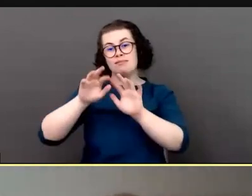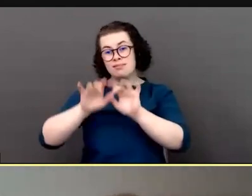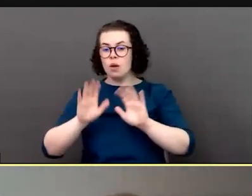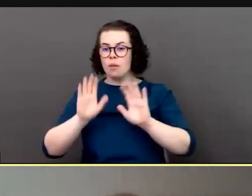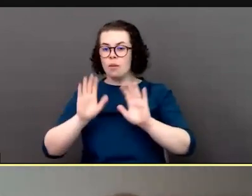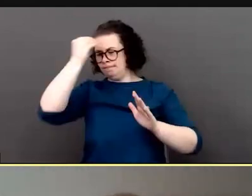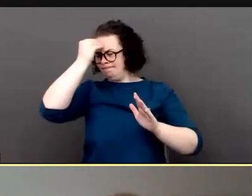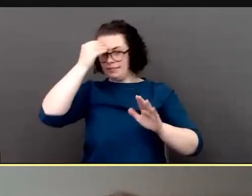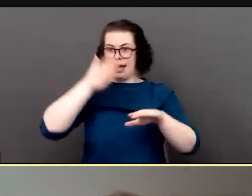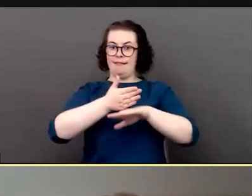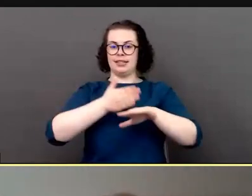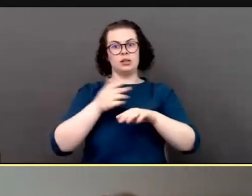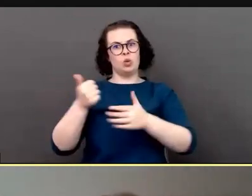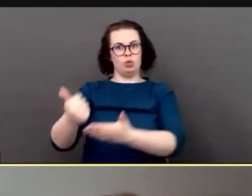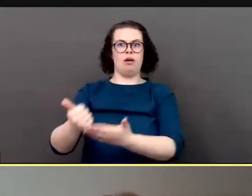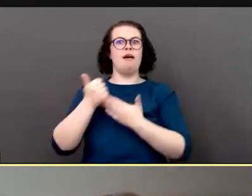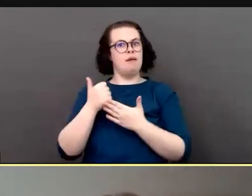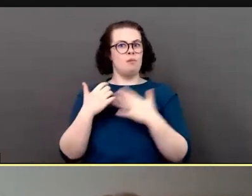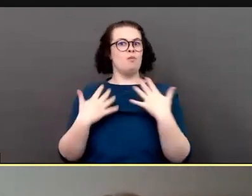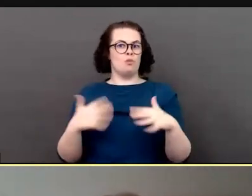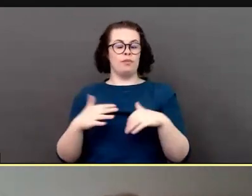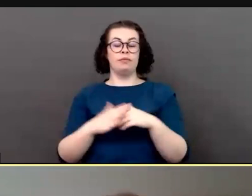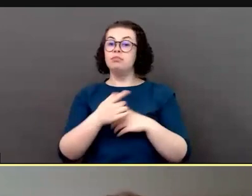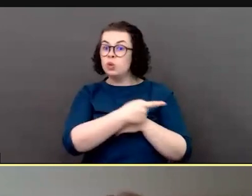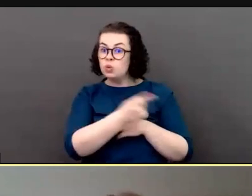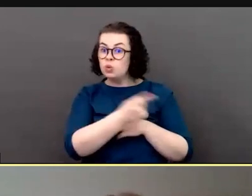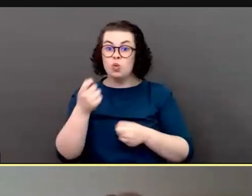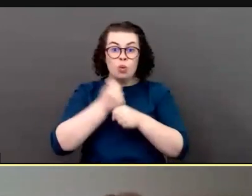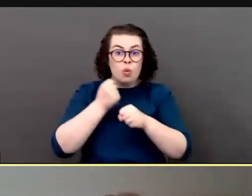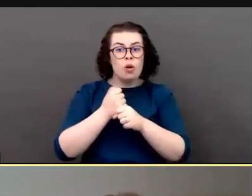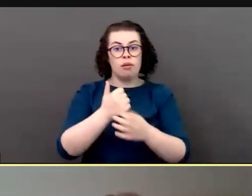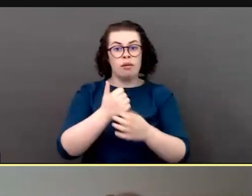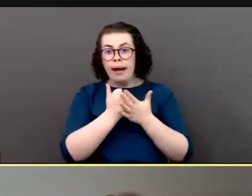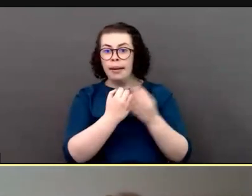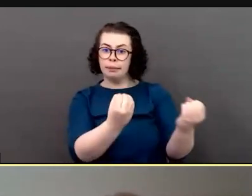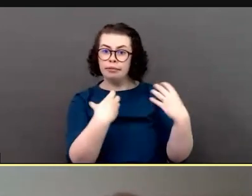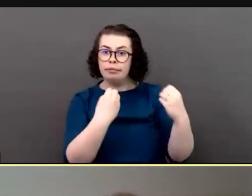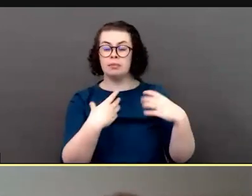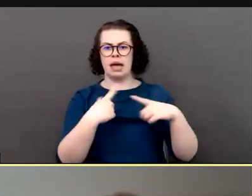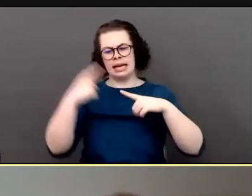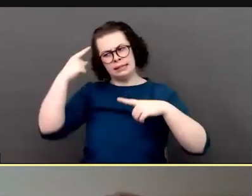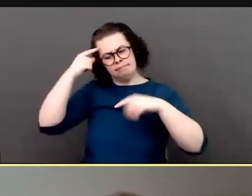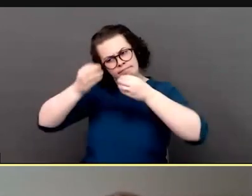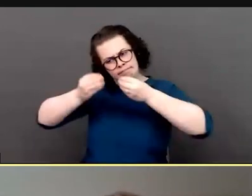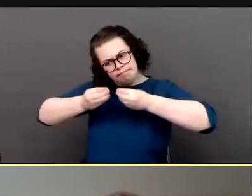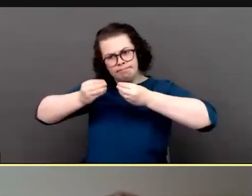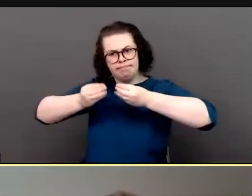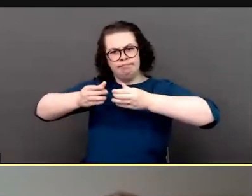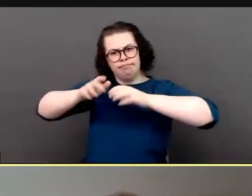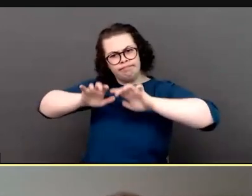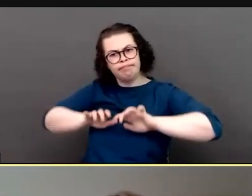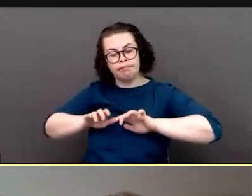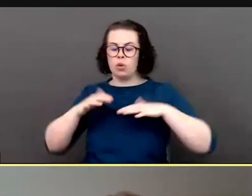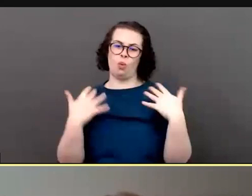congratulate all of you who participated in this achievement and encourage the using of the outcome of this